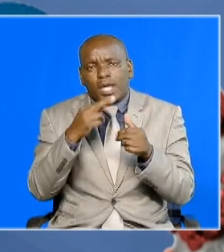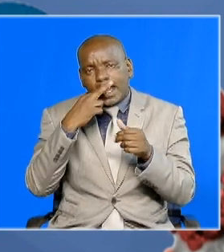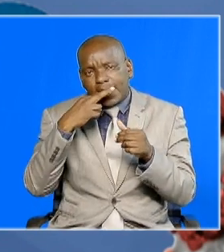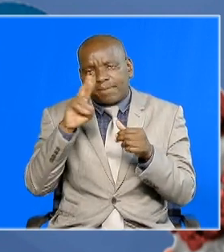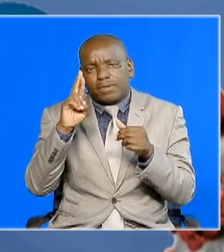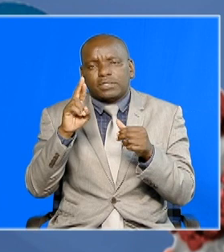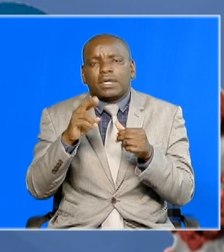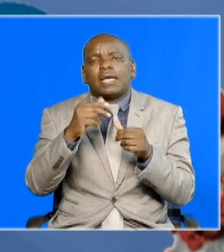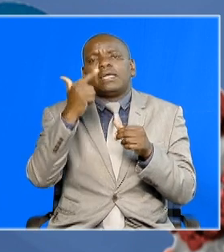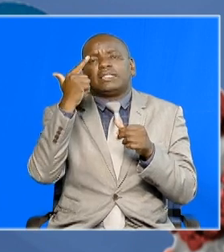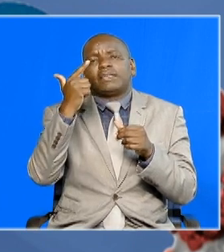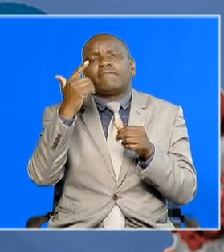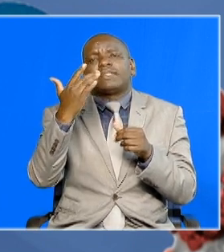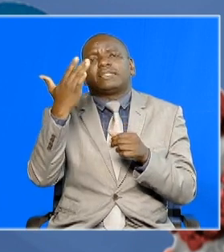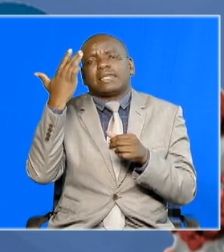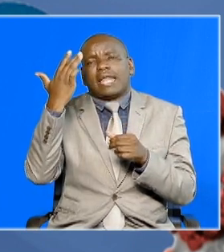to be